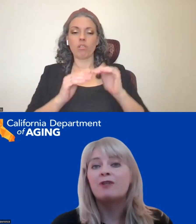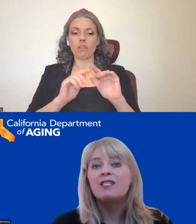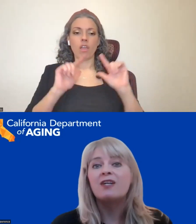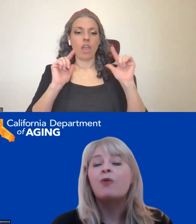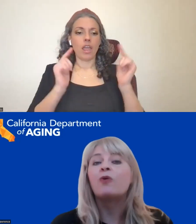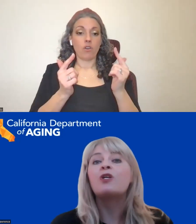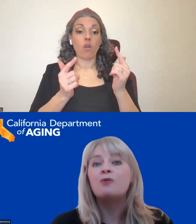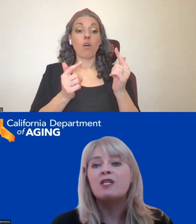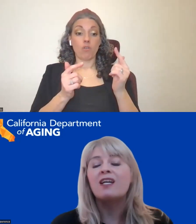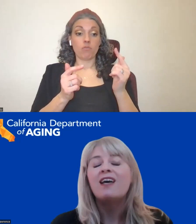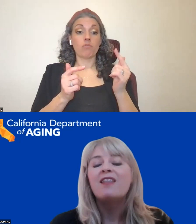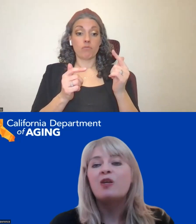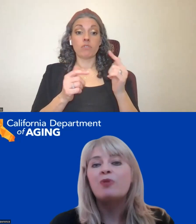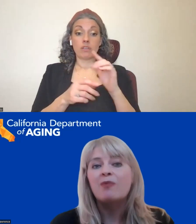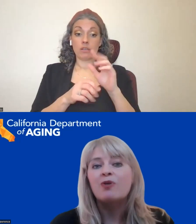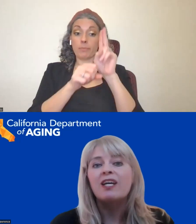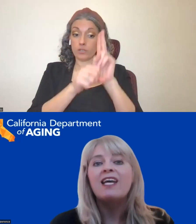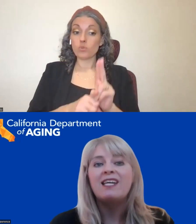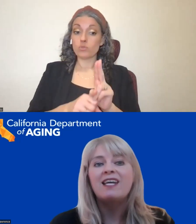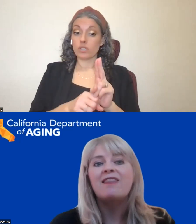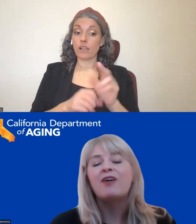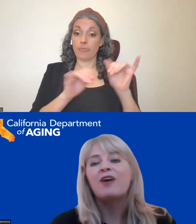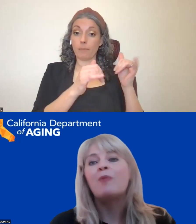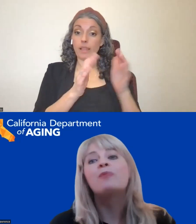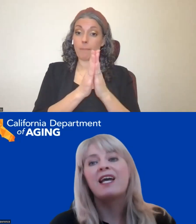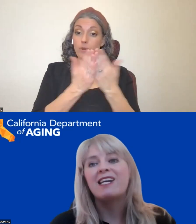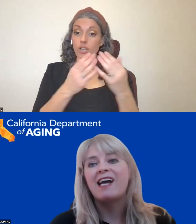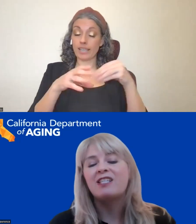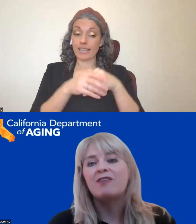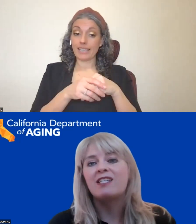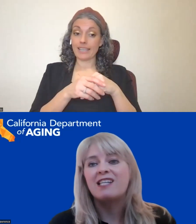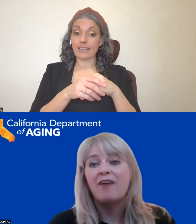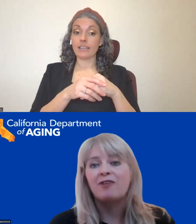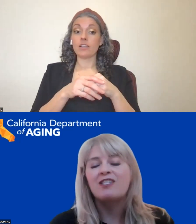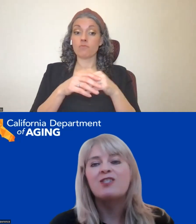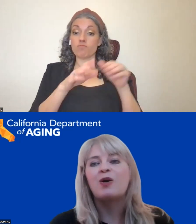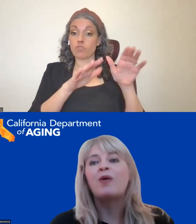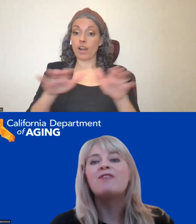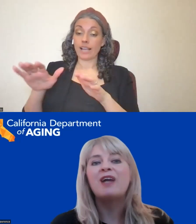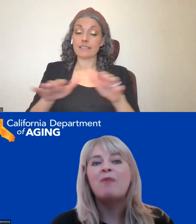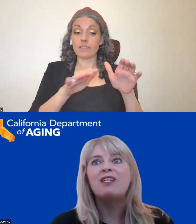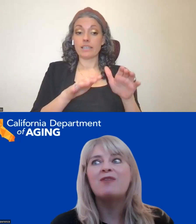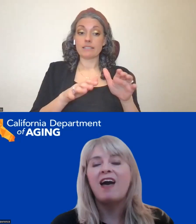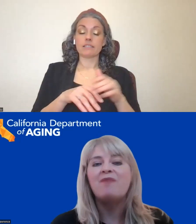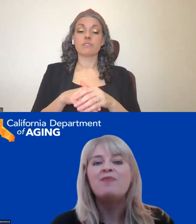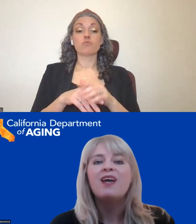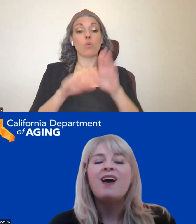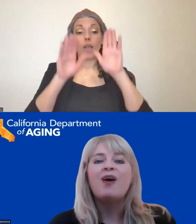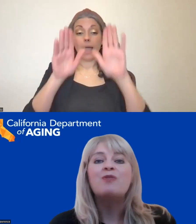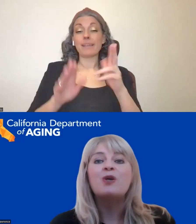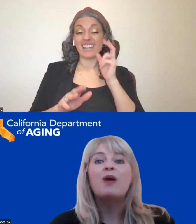been referencing or using the playbook in their planning activities and efforts. So very happy to hear